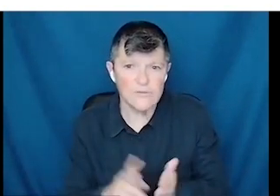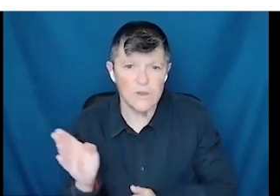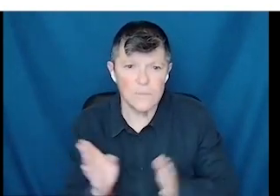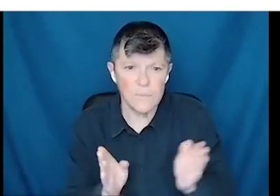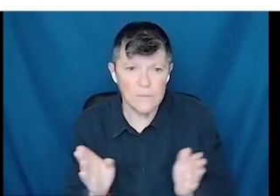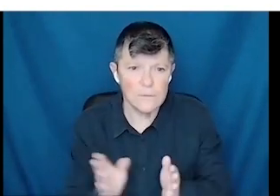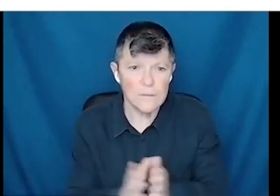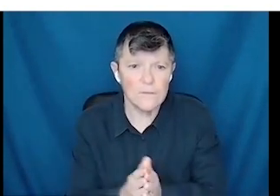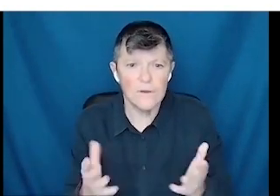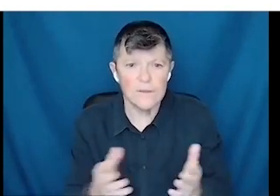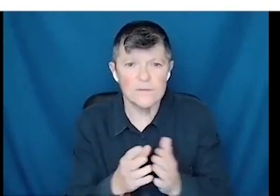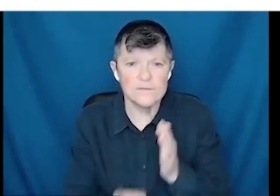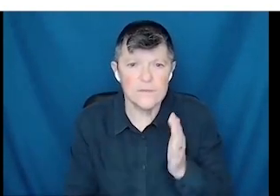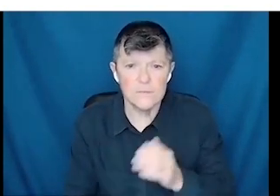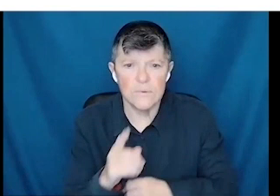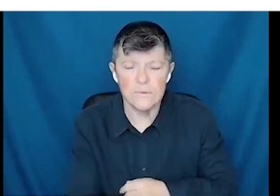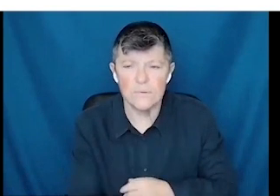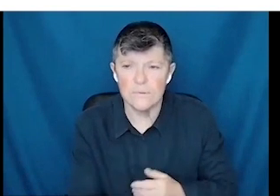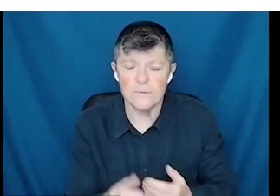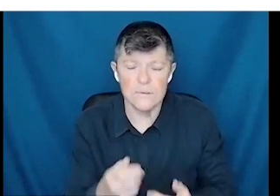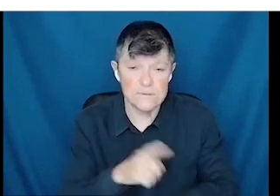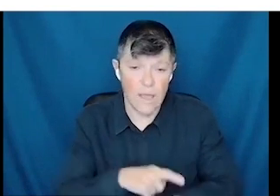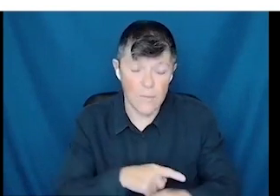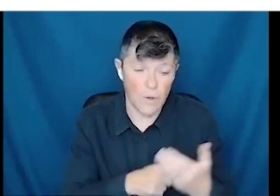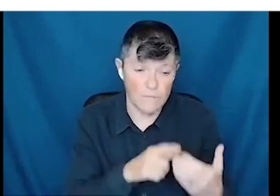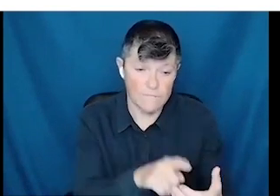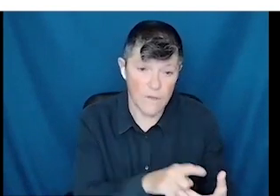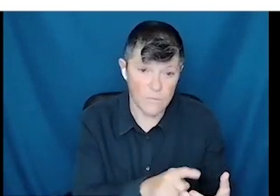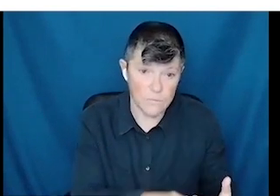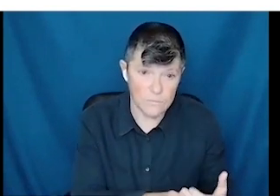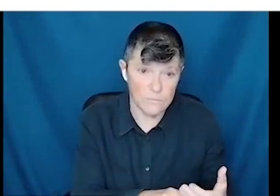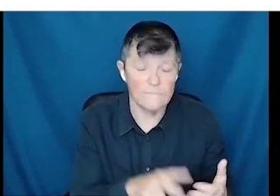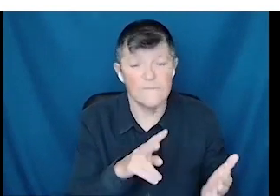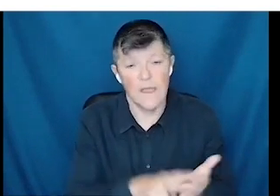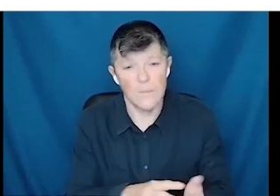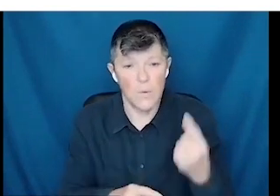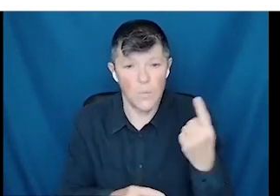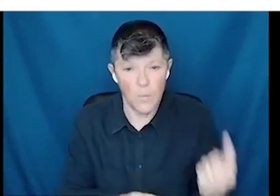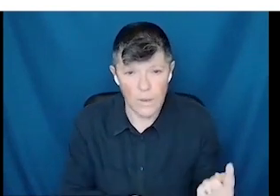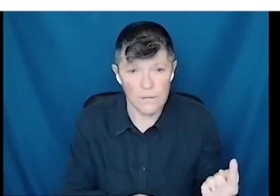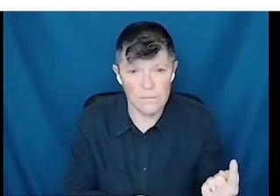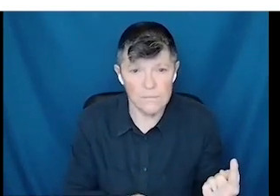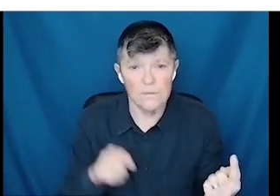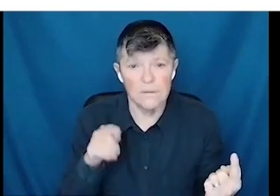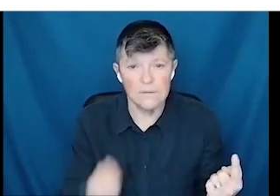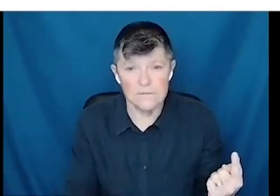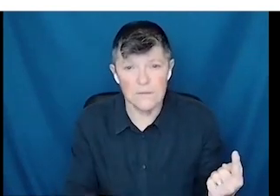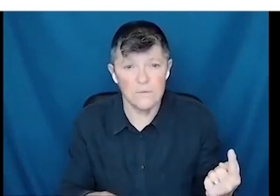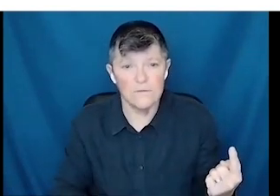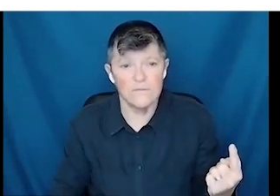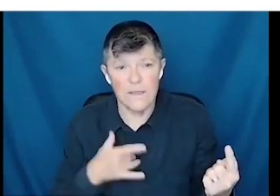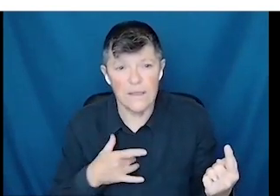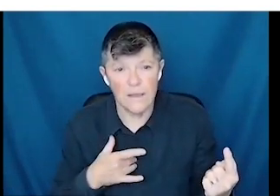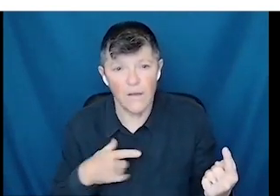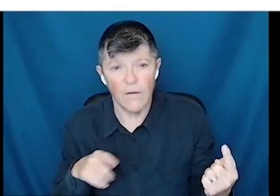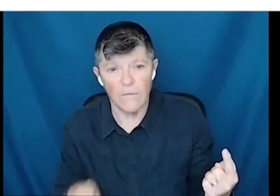phone, brackets variable 1, increases, does feelings of anxiety, variable 2, increase or decrease?